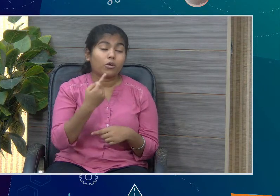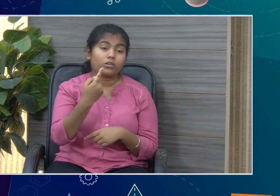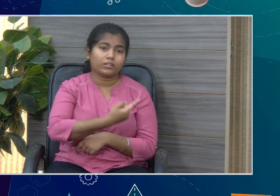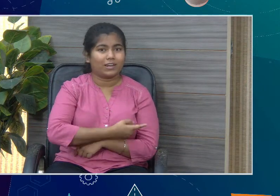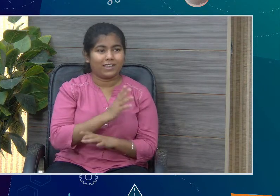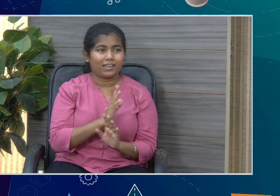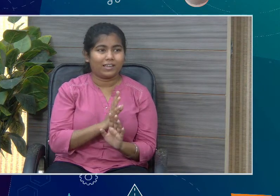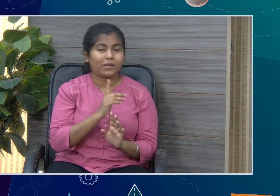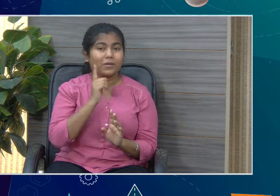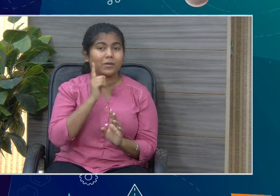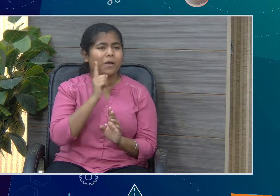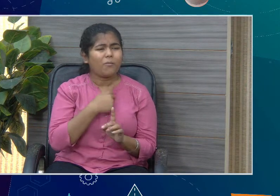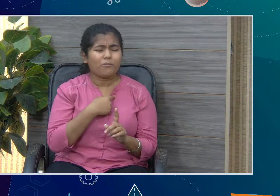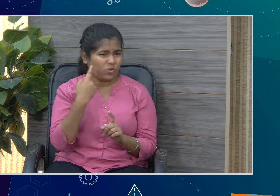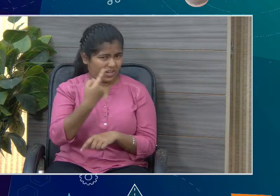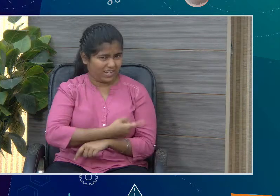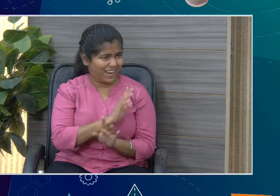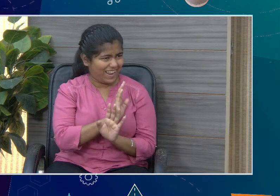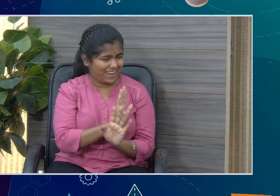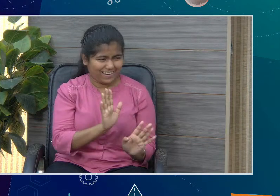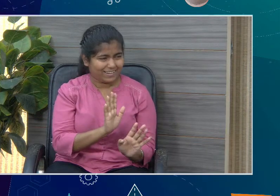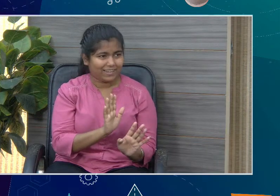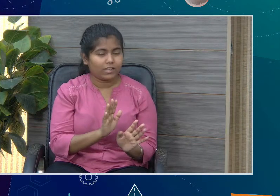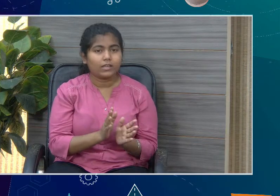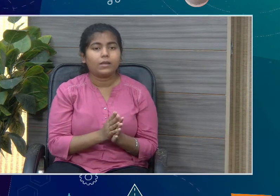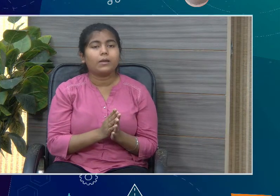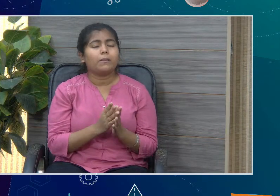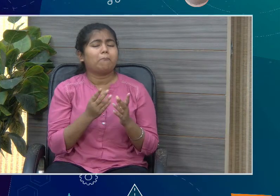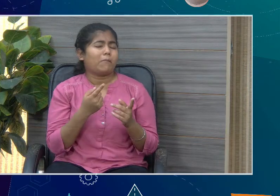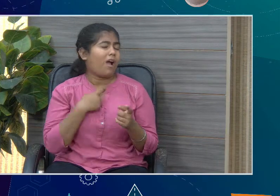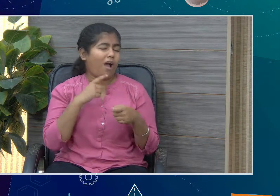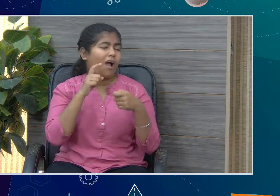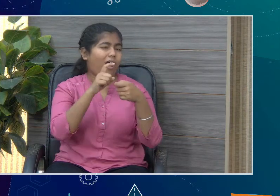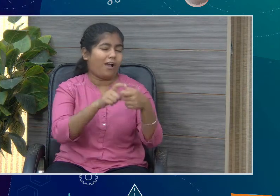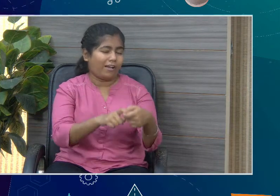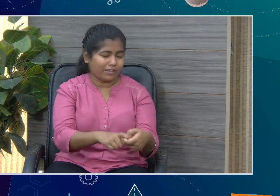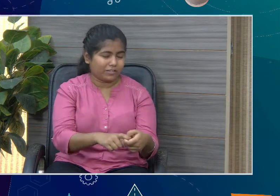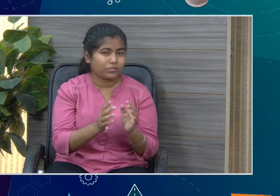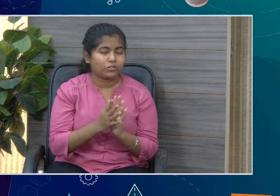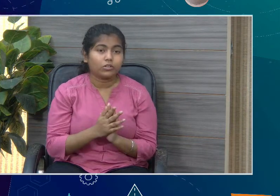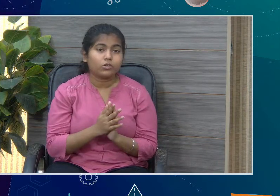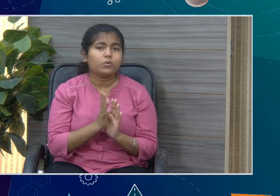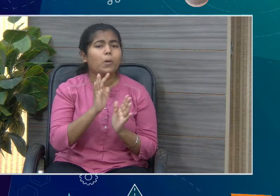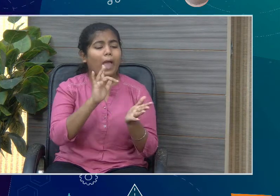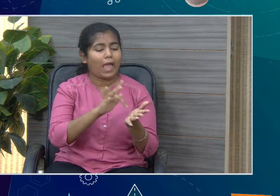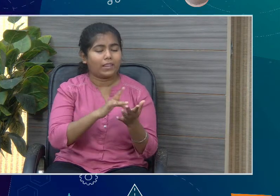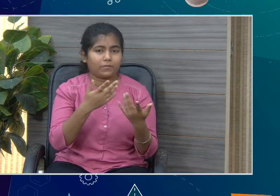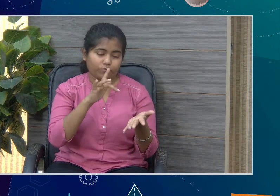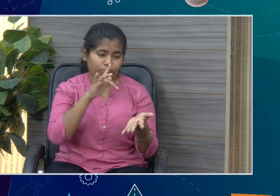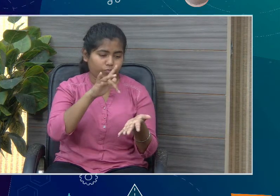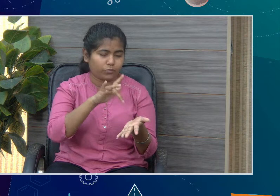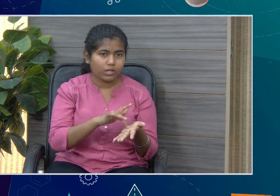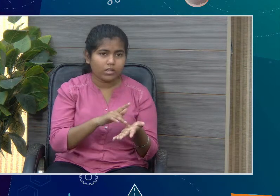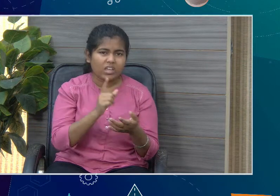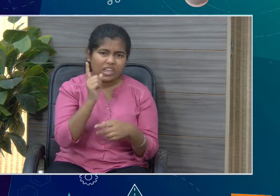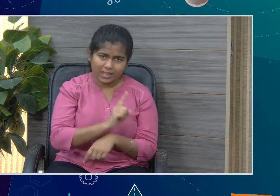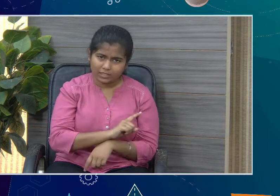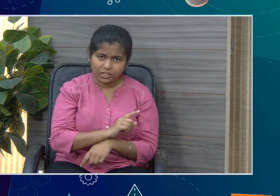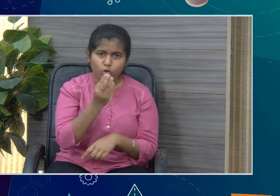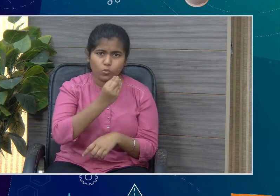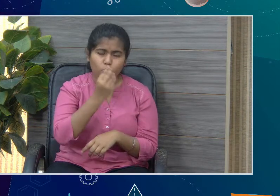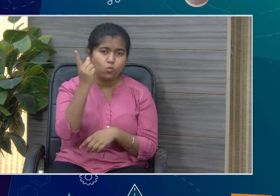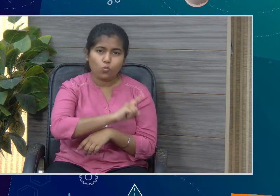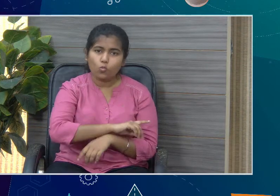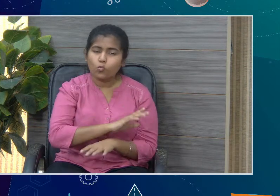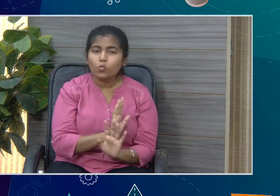are lonely at some place, not for few days, not for few weeks, but